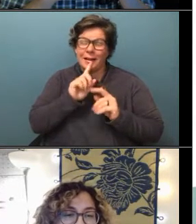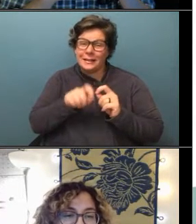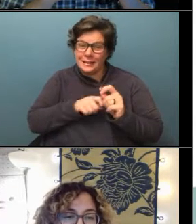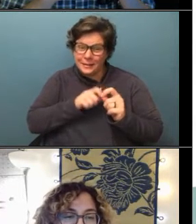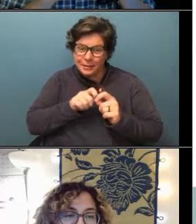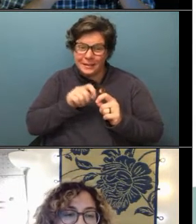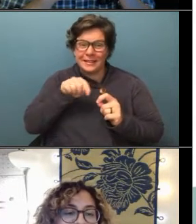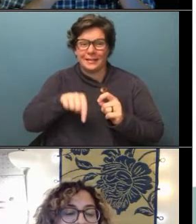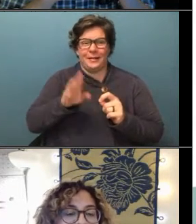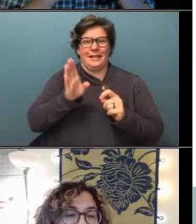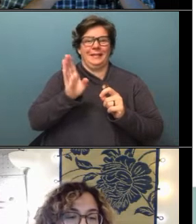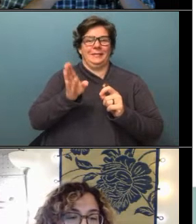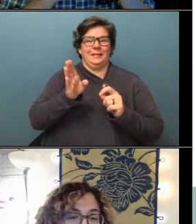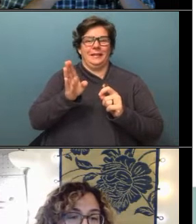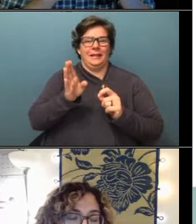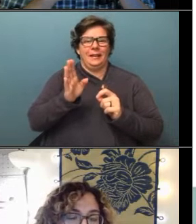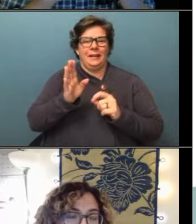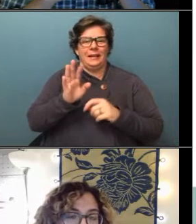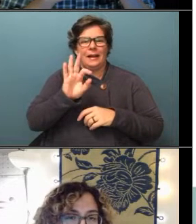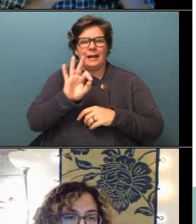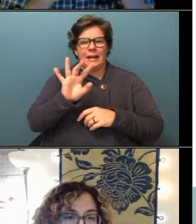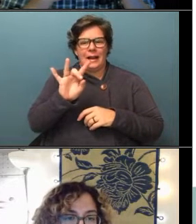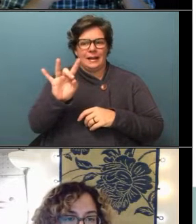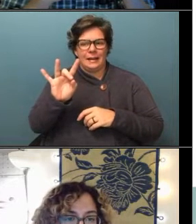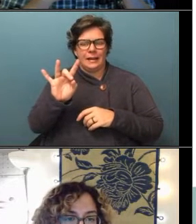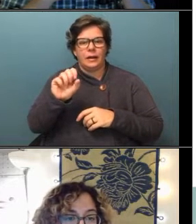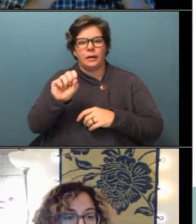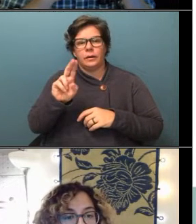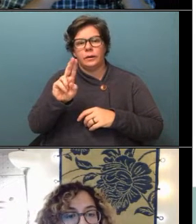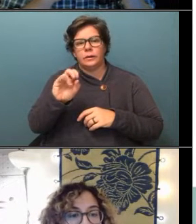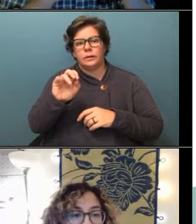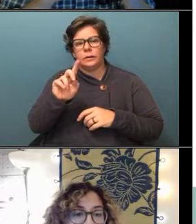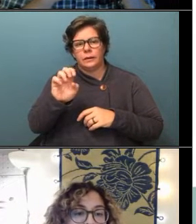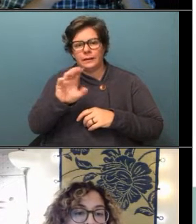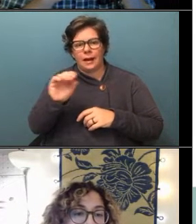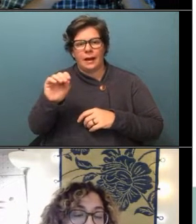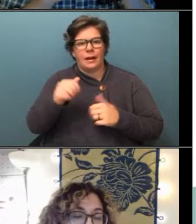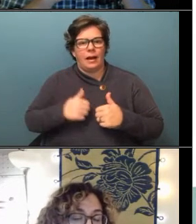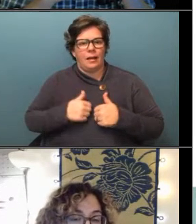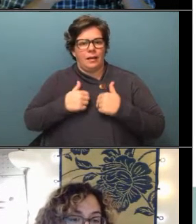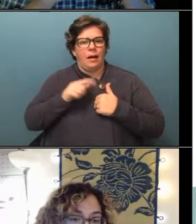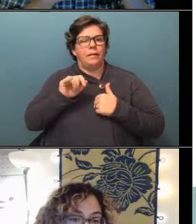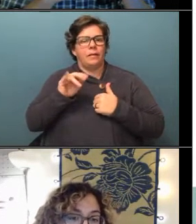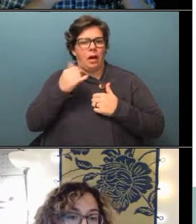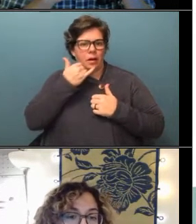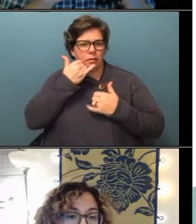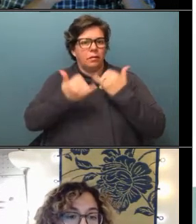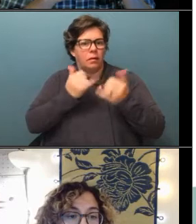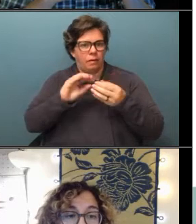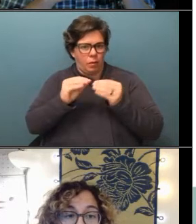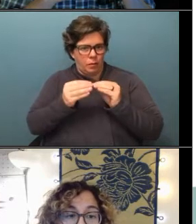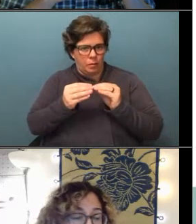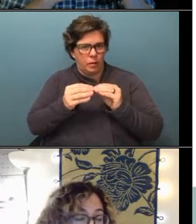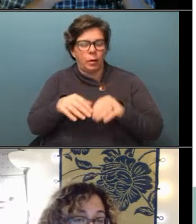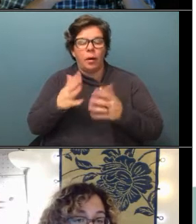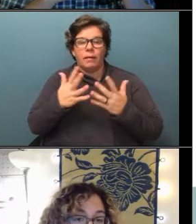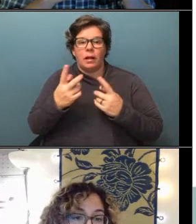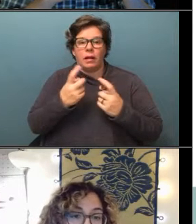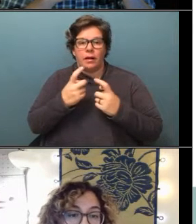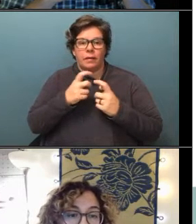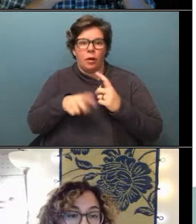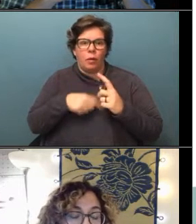this presentation, on the 988 Suicide and Crisis Lifeline. We have a lot of questions of when